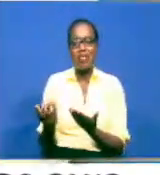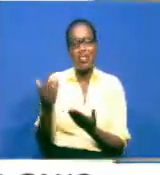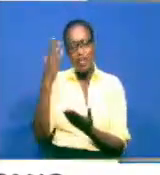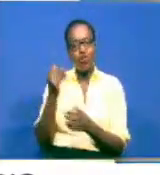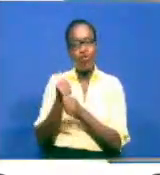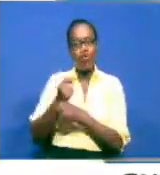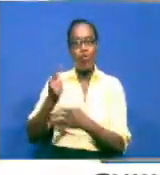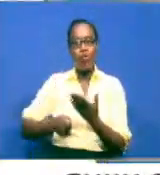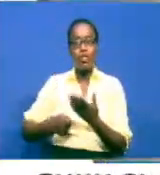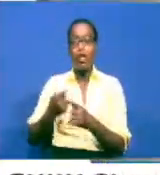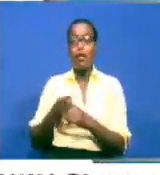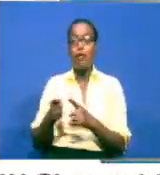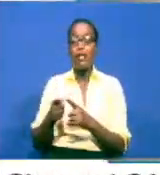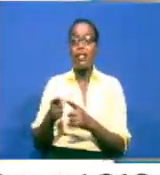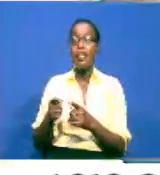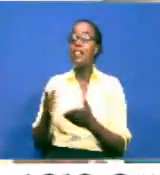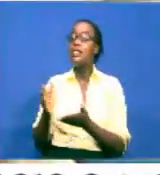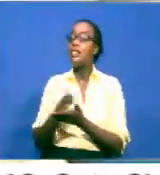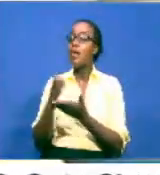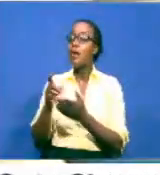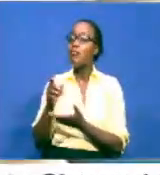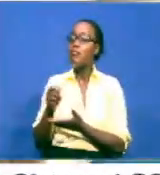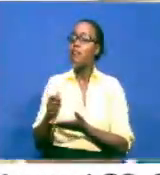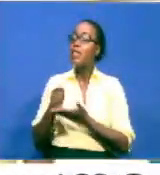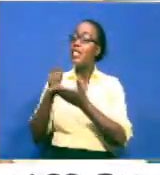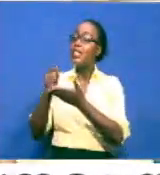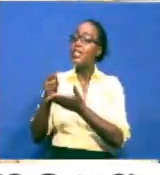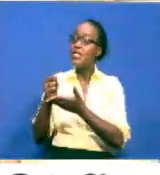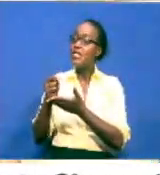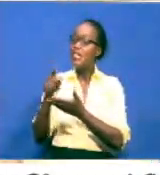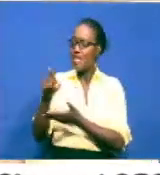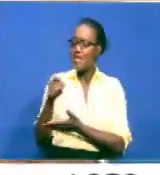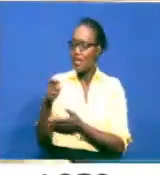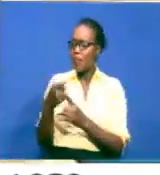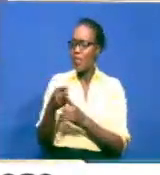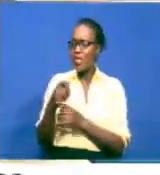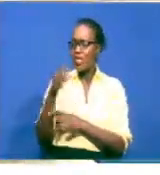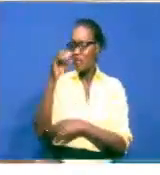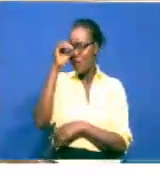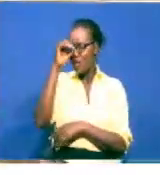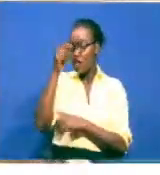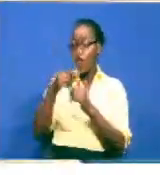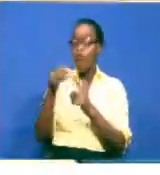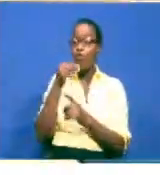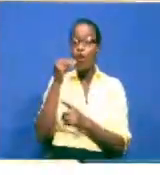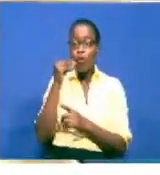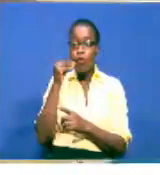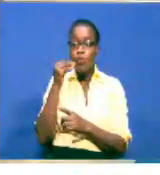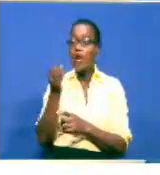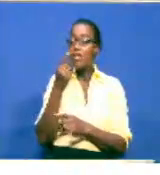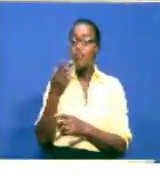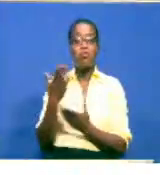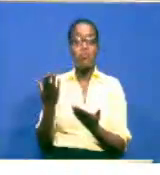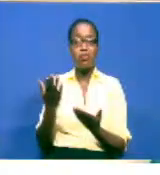you'll find that there are some aids that they need. Yes. And these aids are not available in their homes. There are meals that they need. The parents don't have